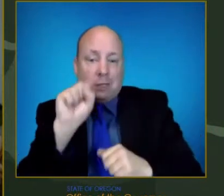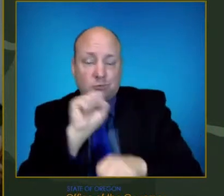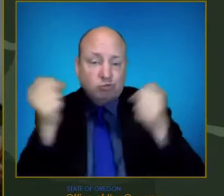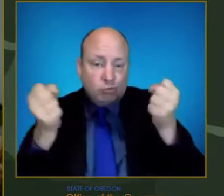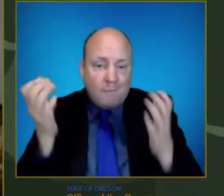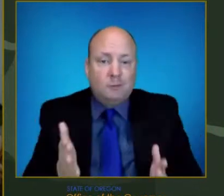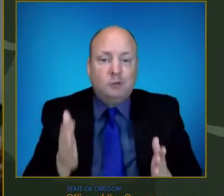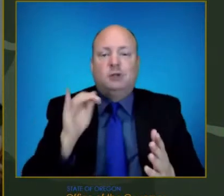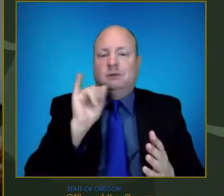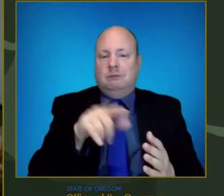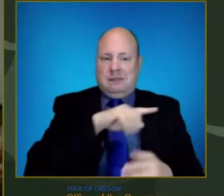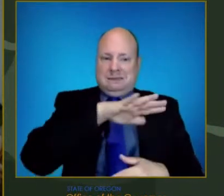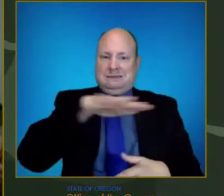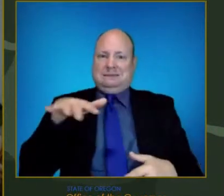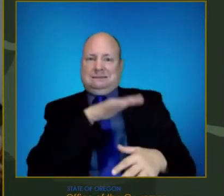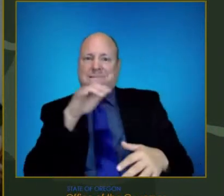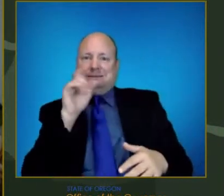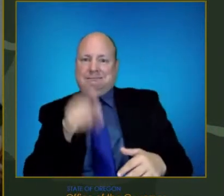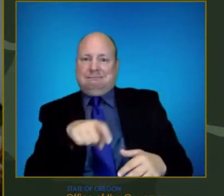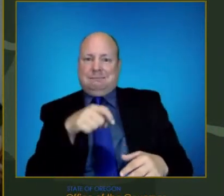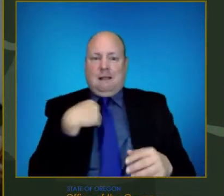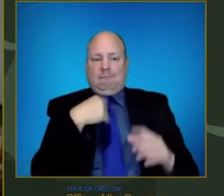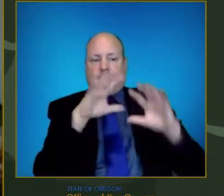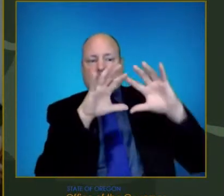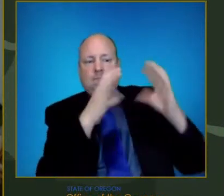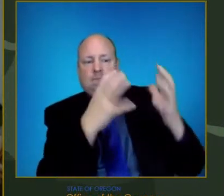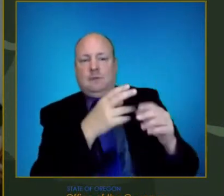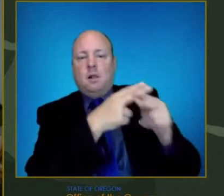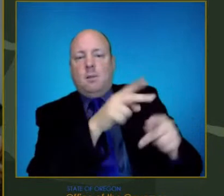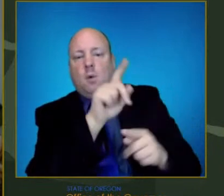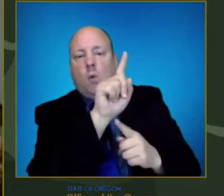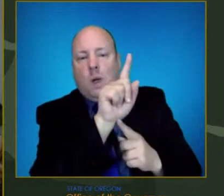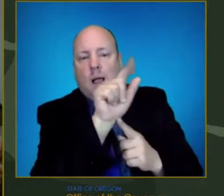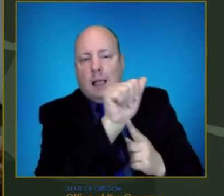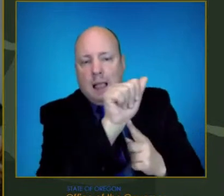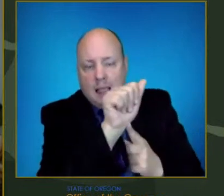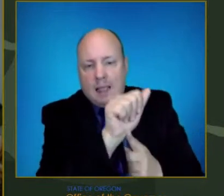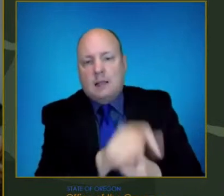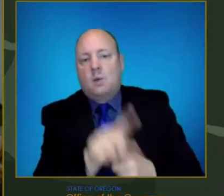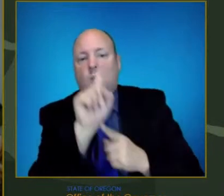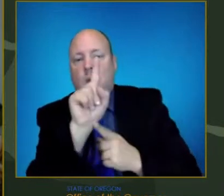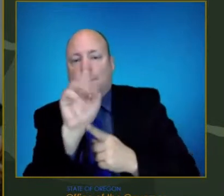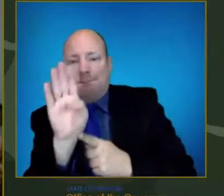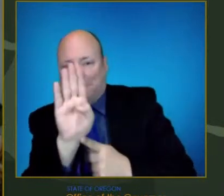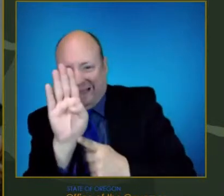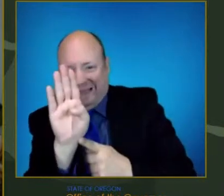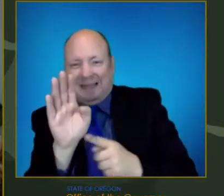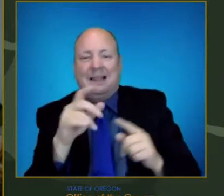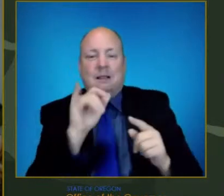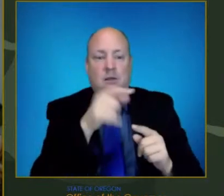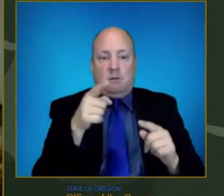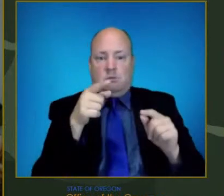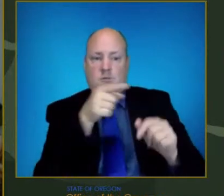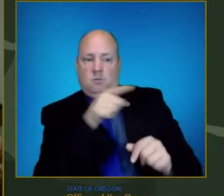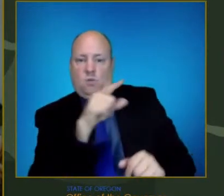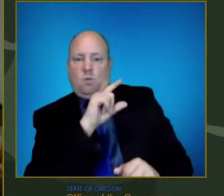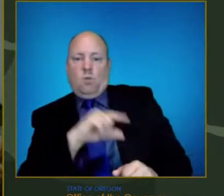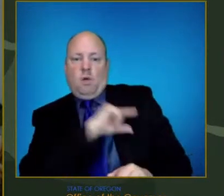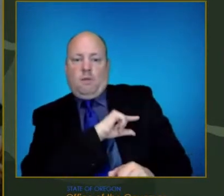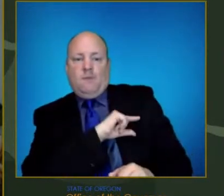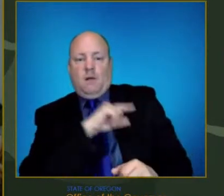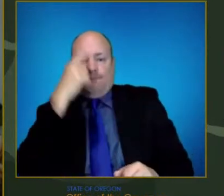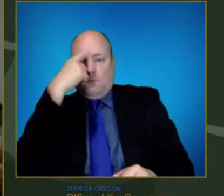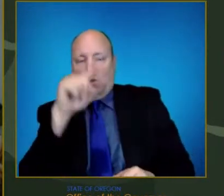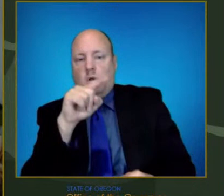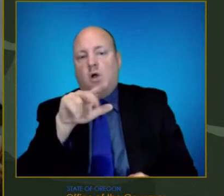of the primary COVID-19 vaccinations last December and throughout earlier this year are now eligible to receive the Pfizer booster